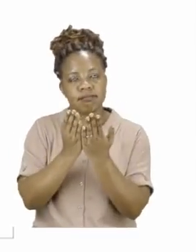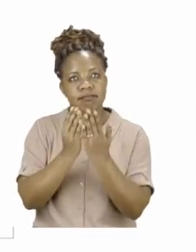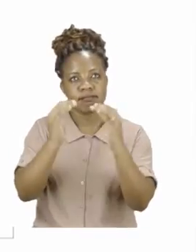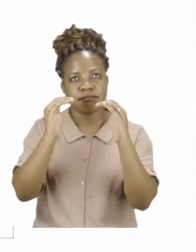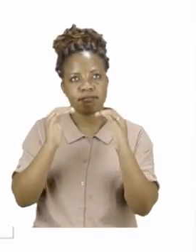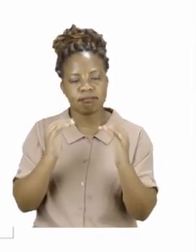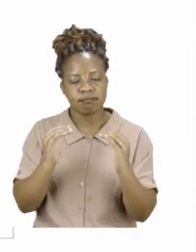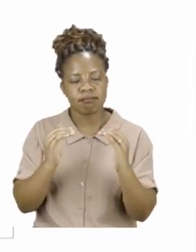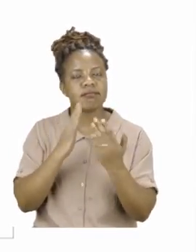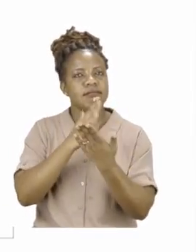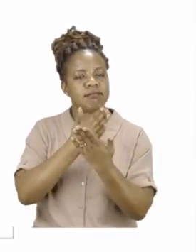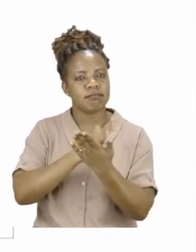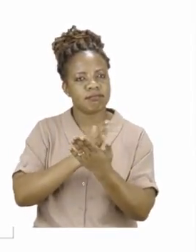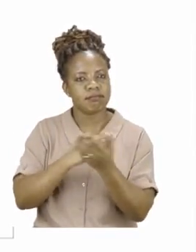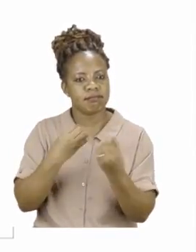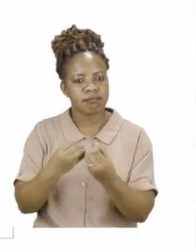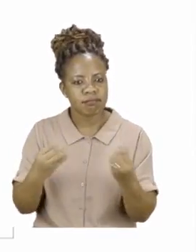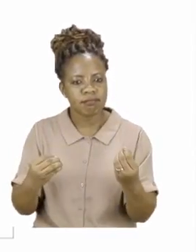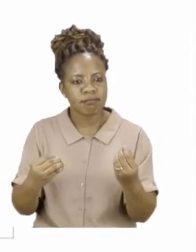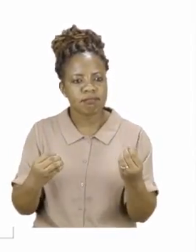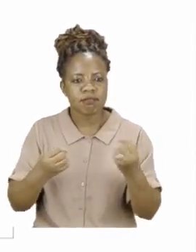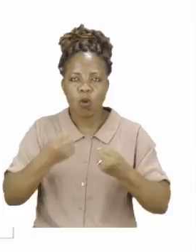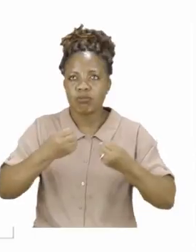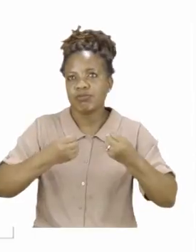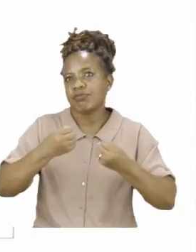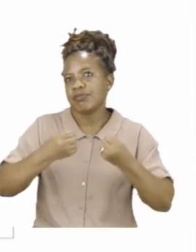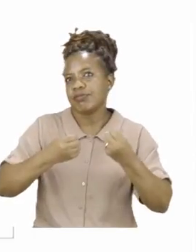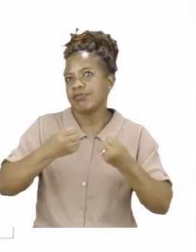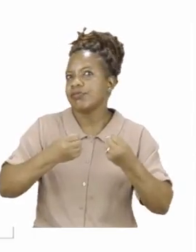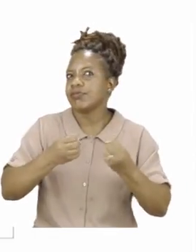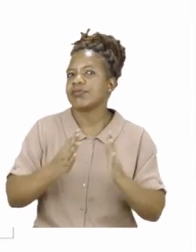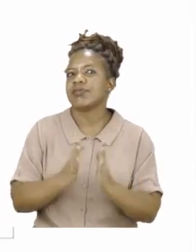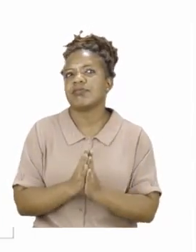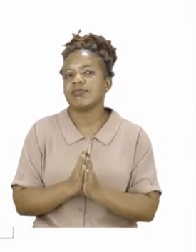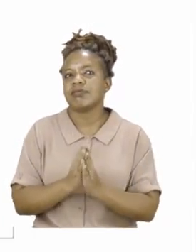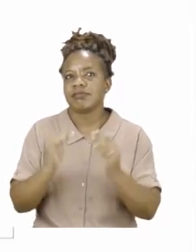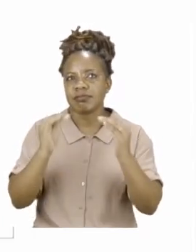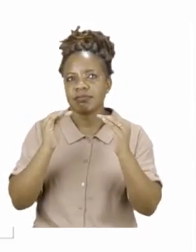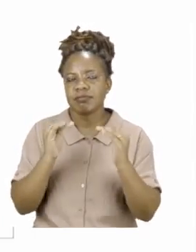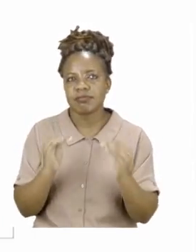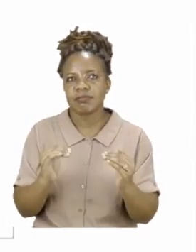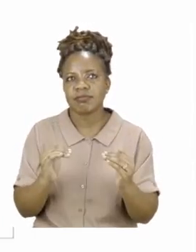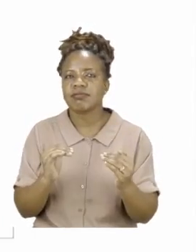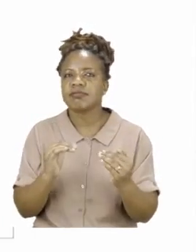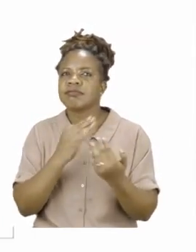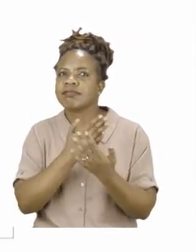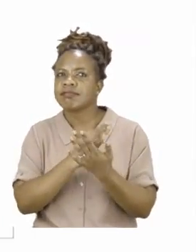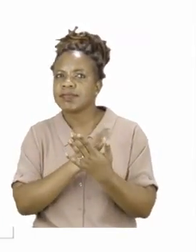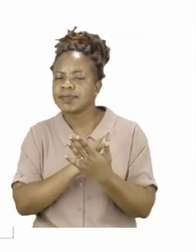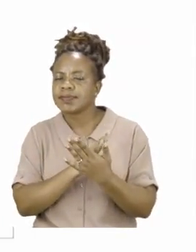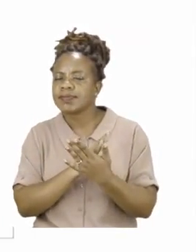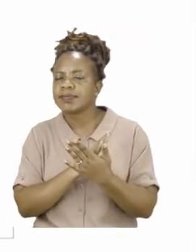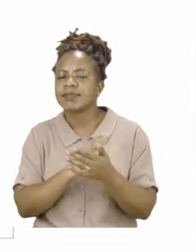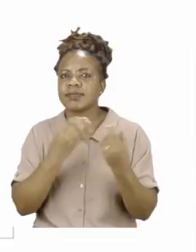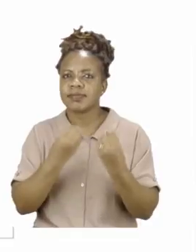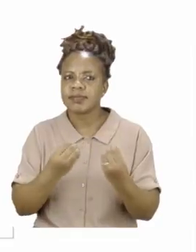come to school by car. Then the next one is a symbol of a bicycle, which